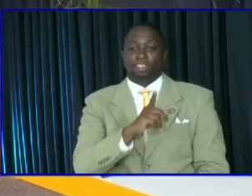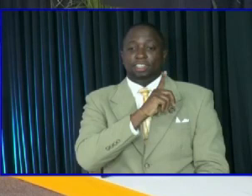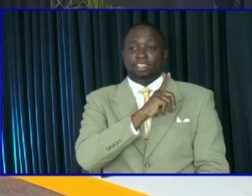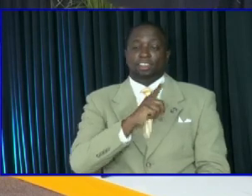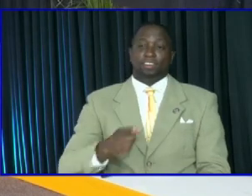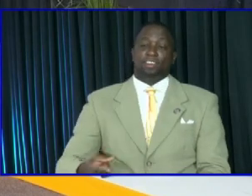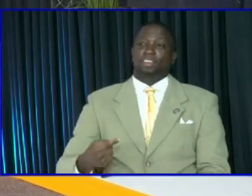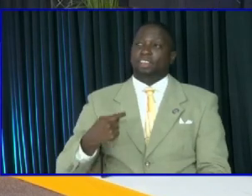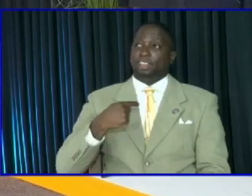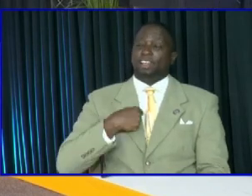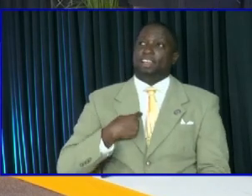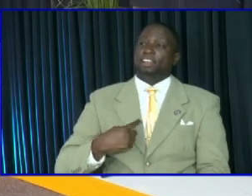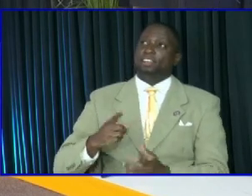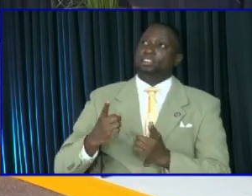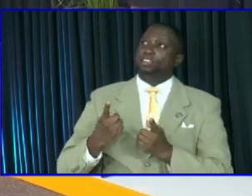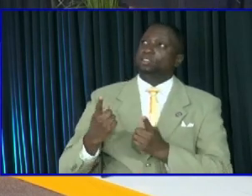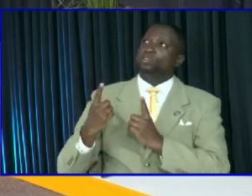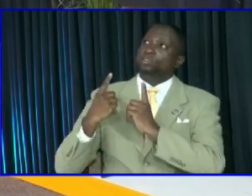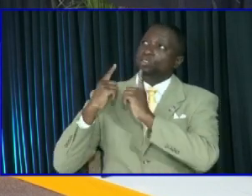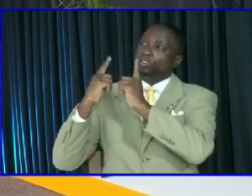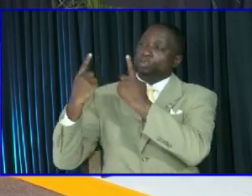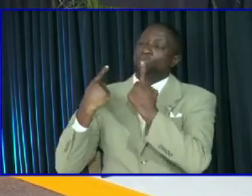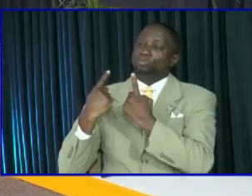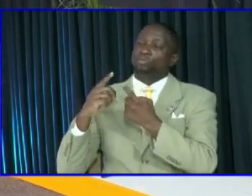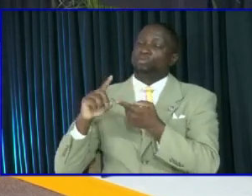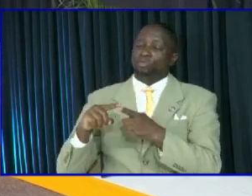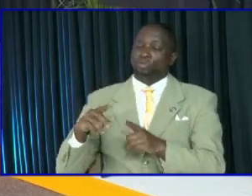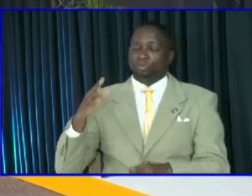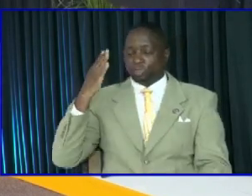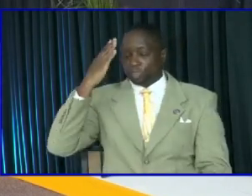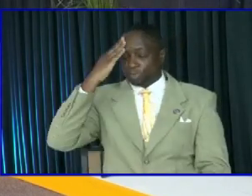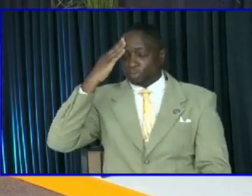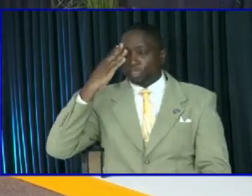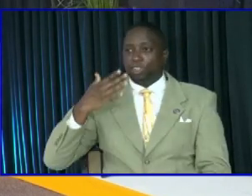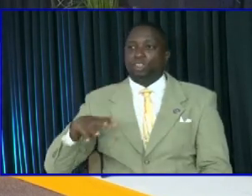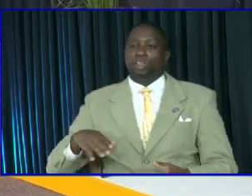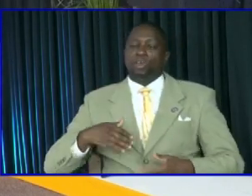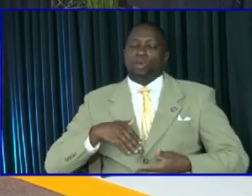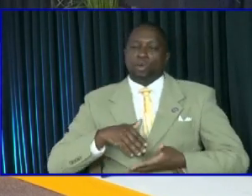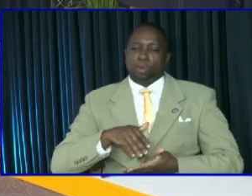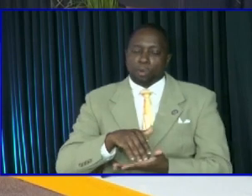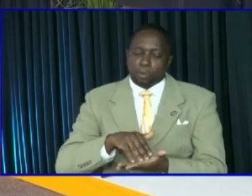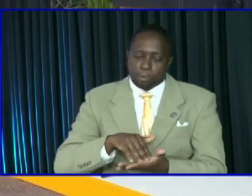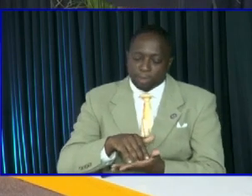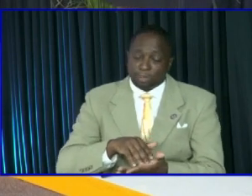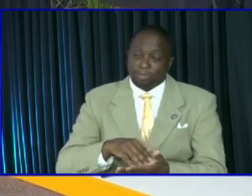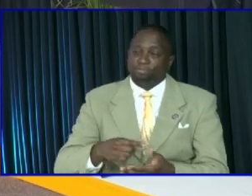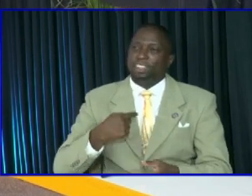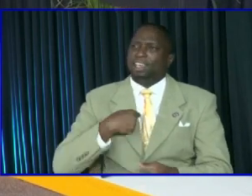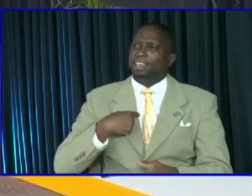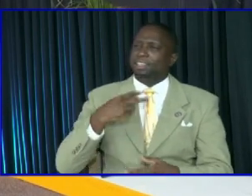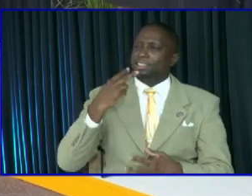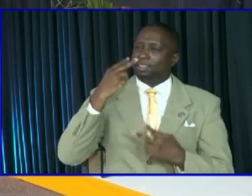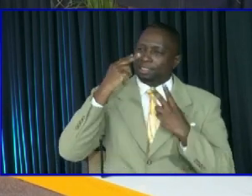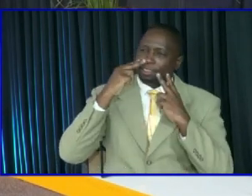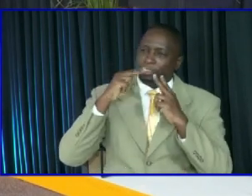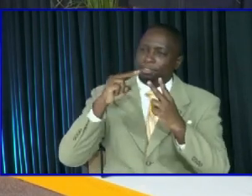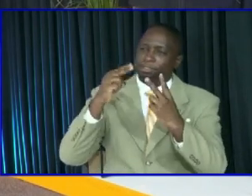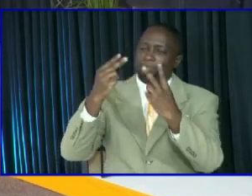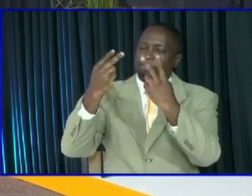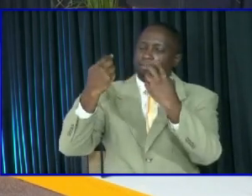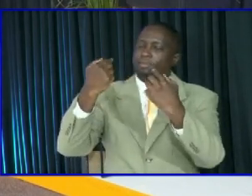Lord, I've come to know the weaknesses I see.